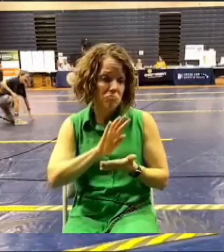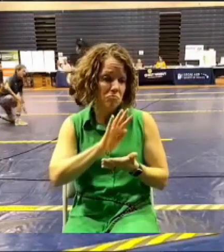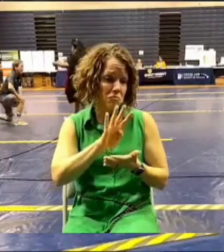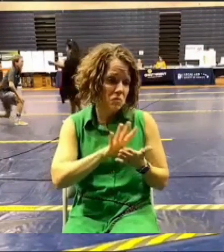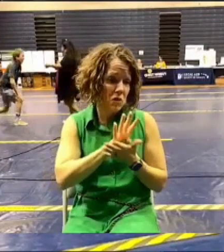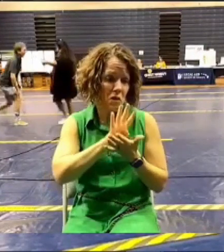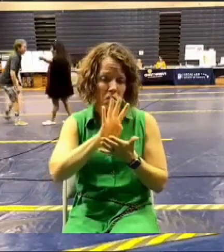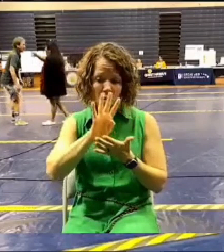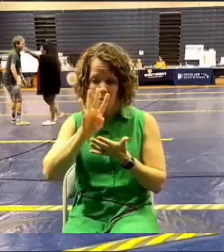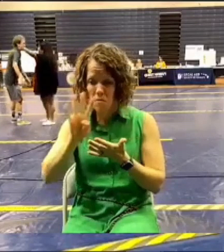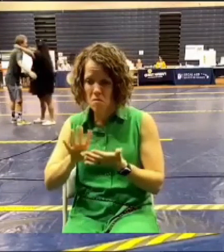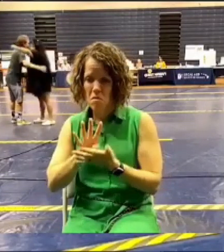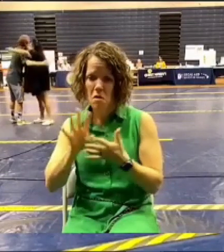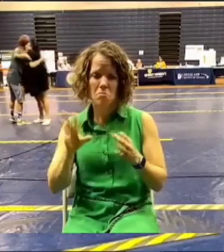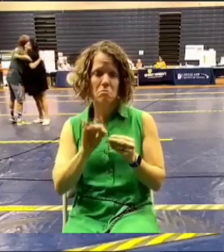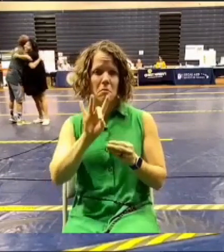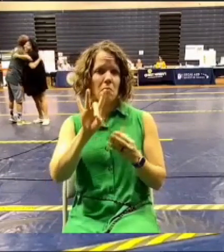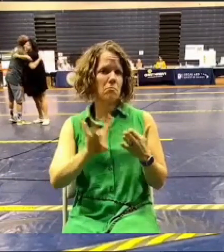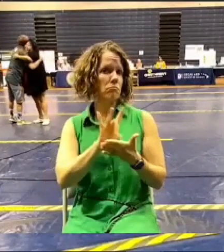8 hours a week,